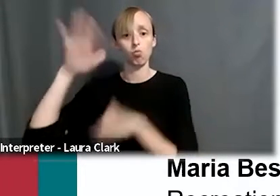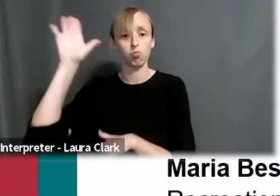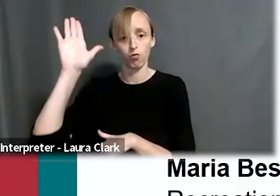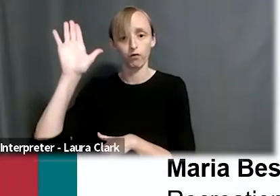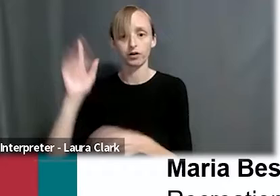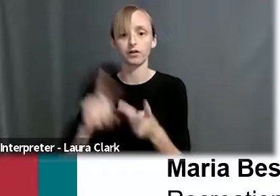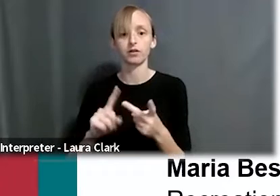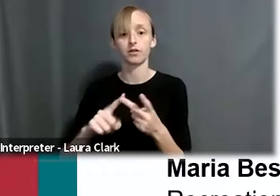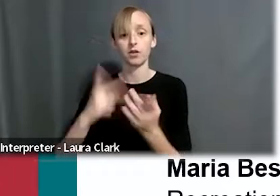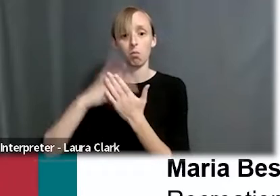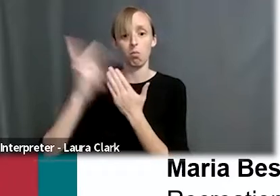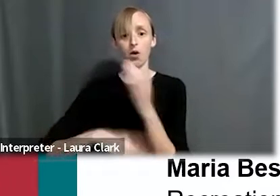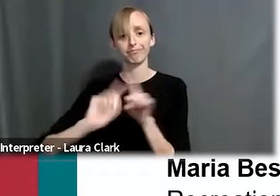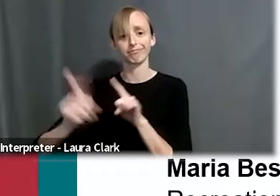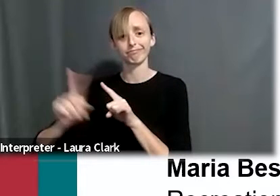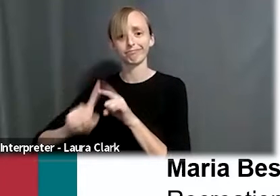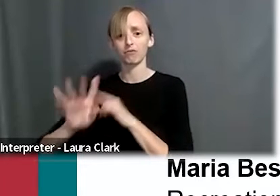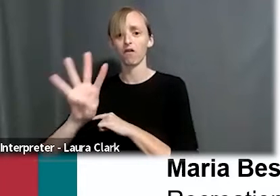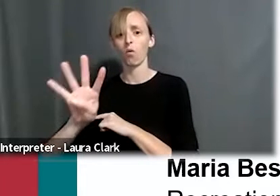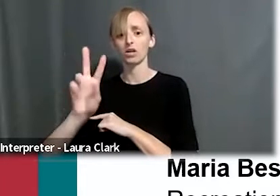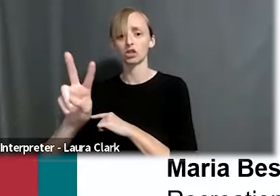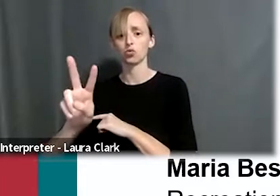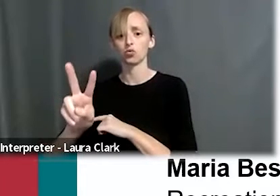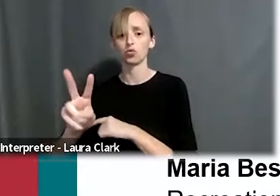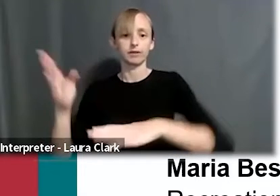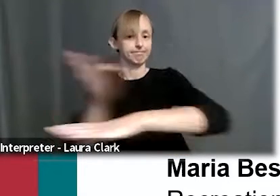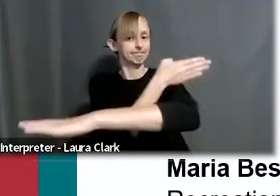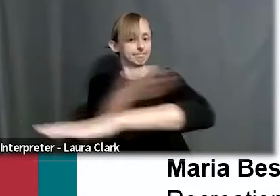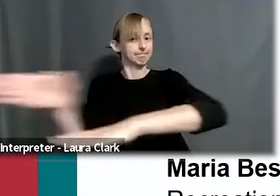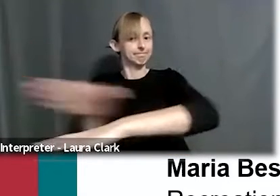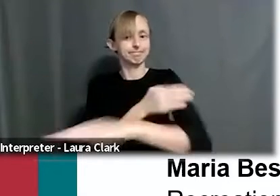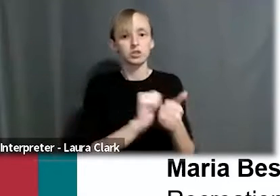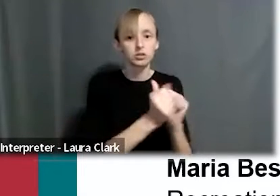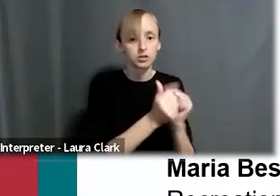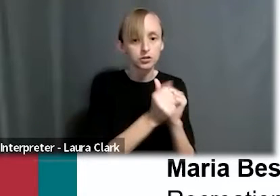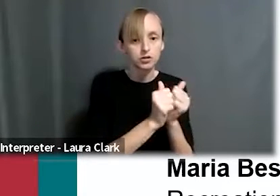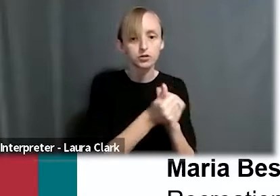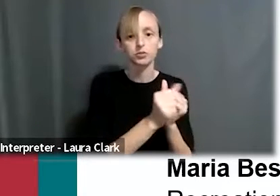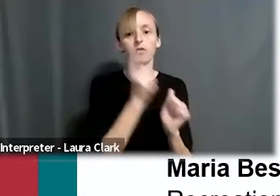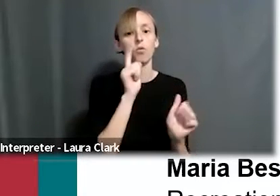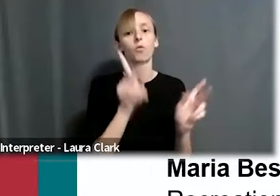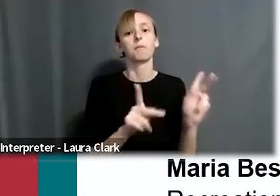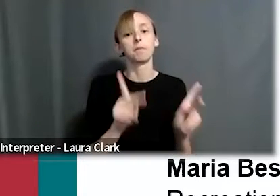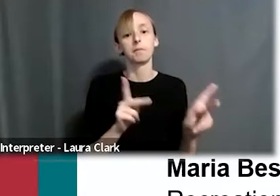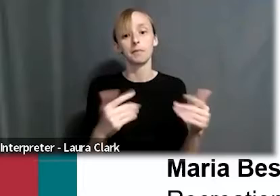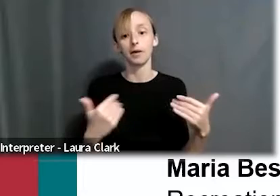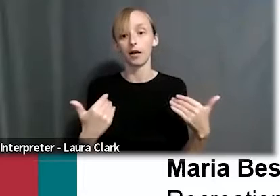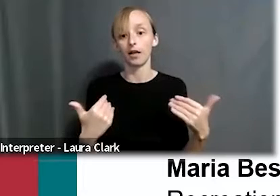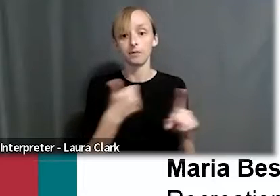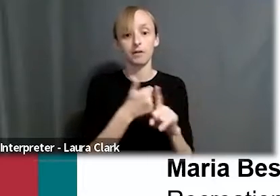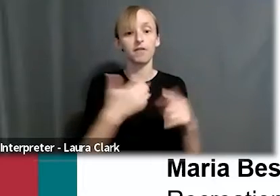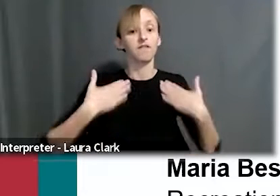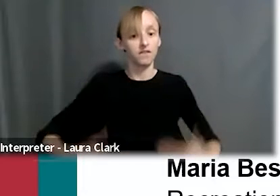over 42 programs, and we cover the gamut from sports for people who have a